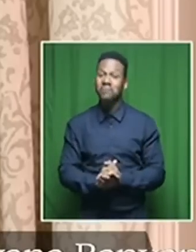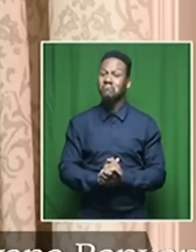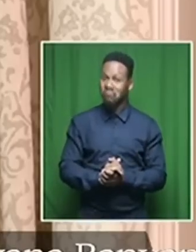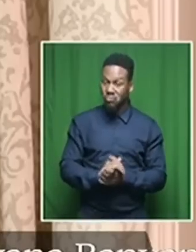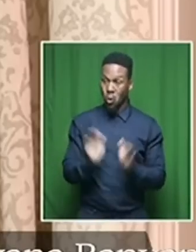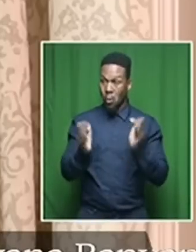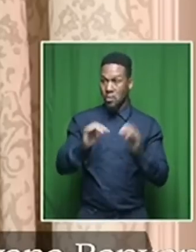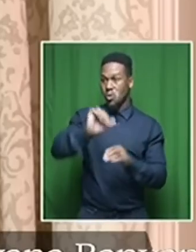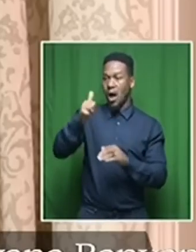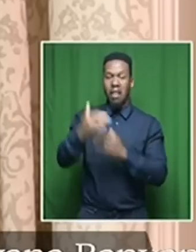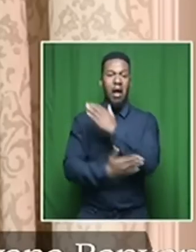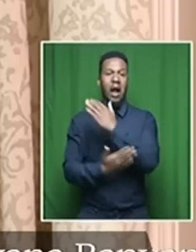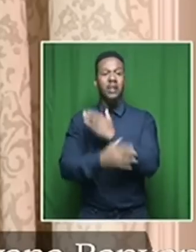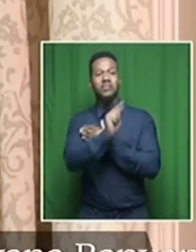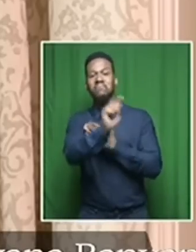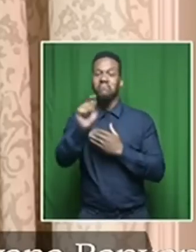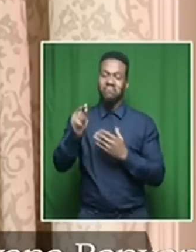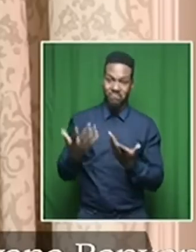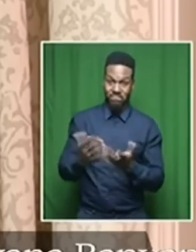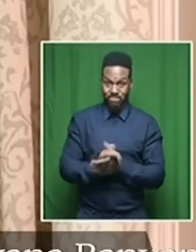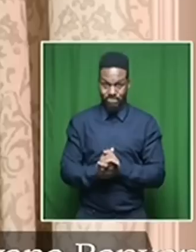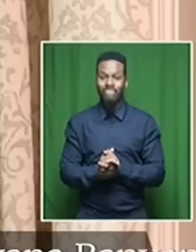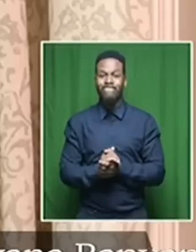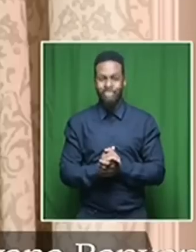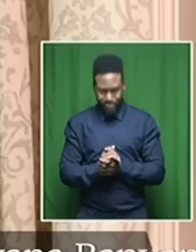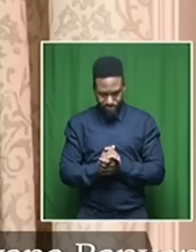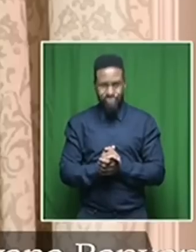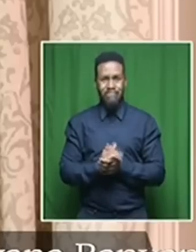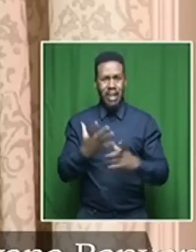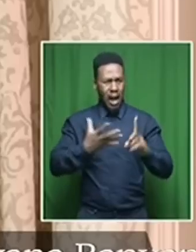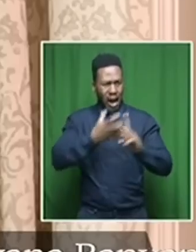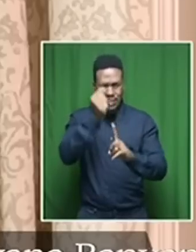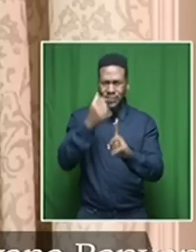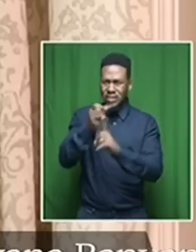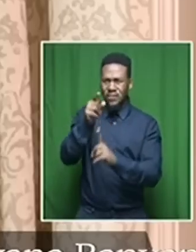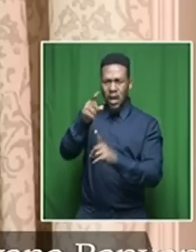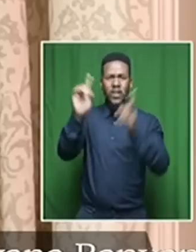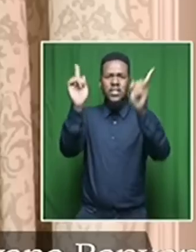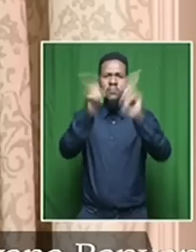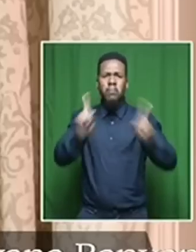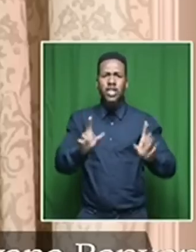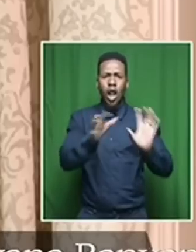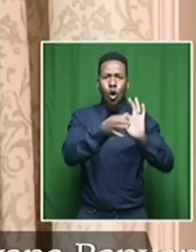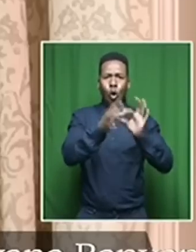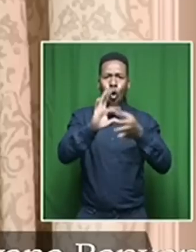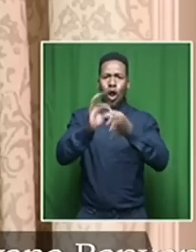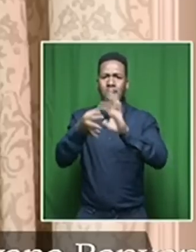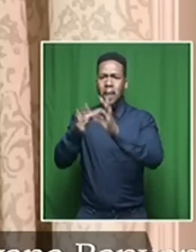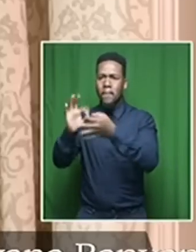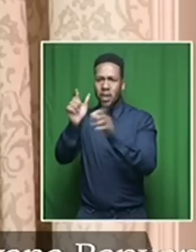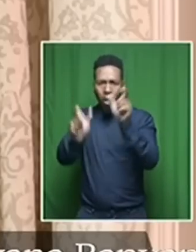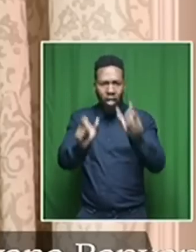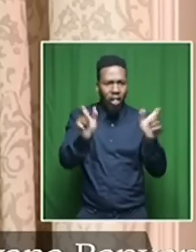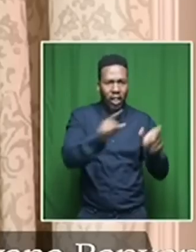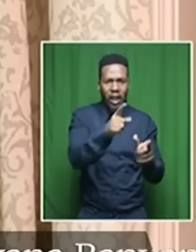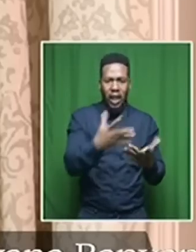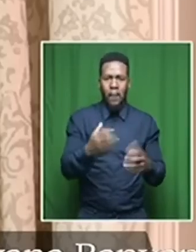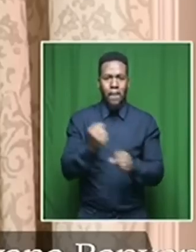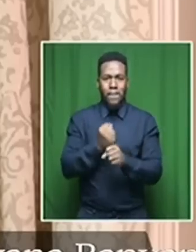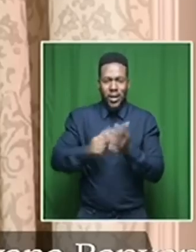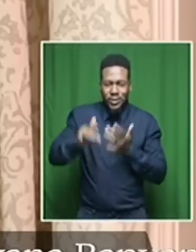nation. The achievements of our Special Olympians made our spirits soar